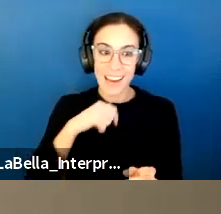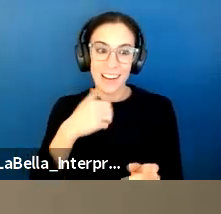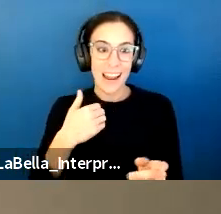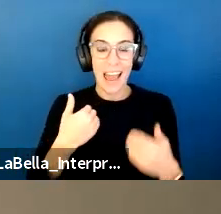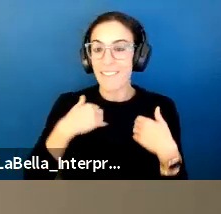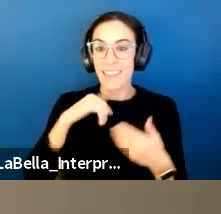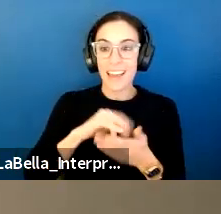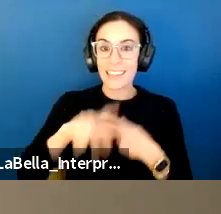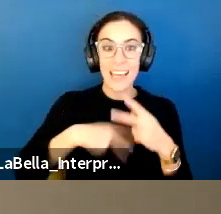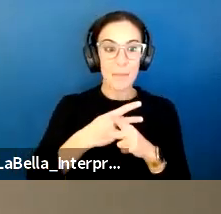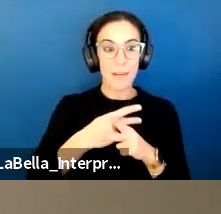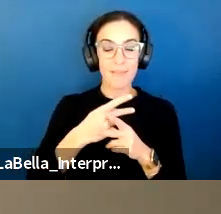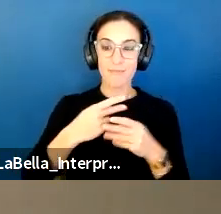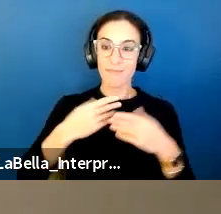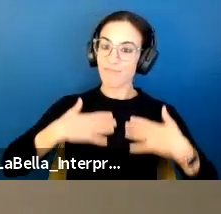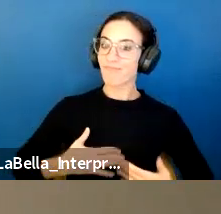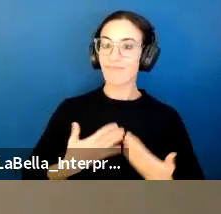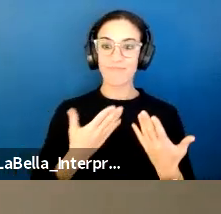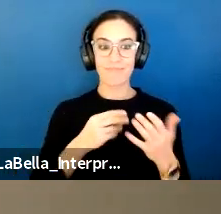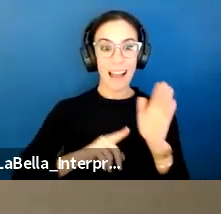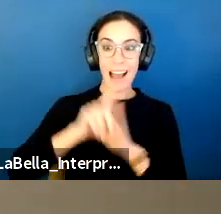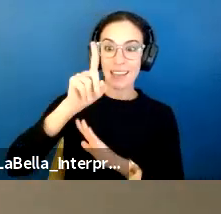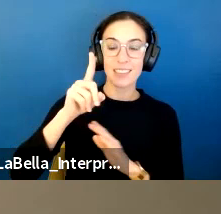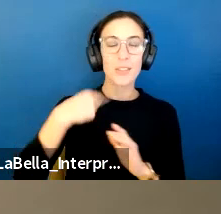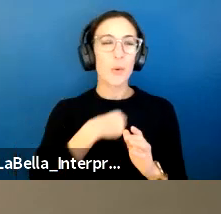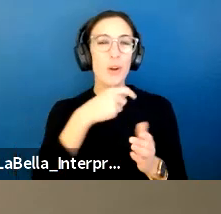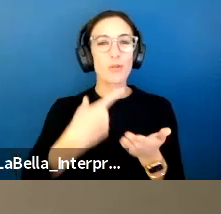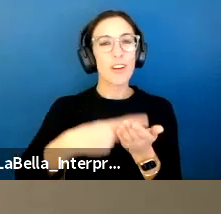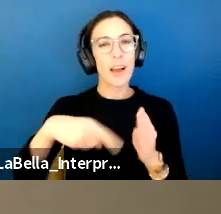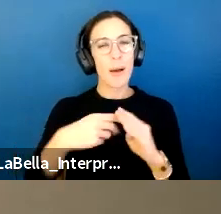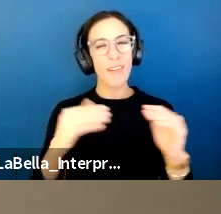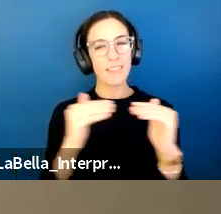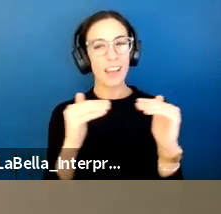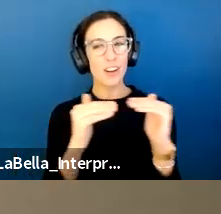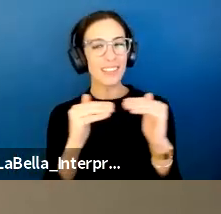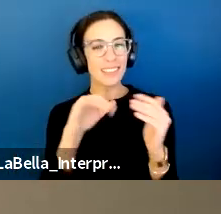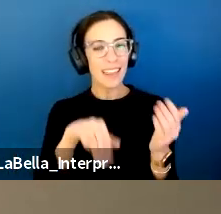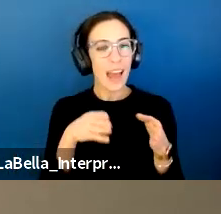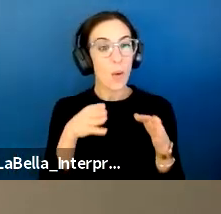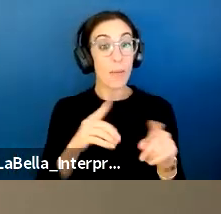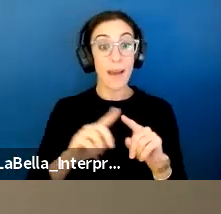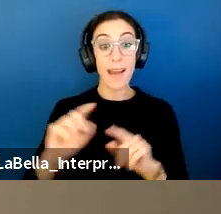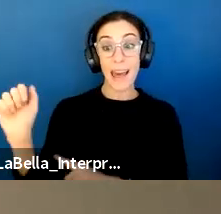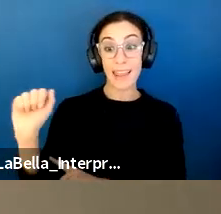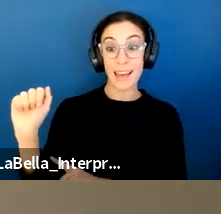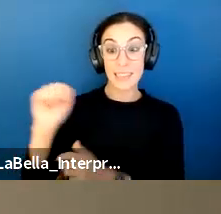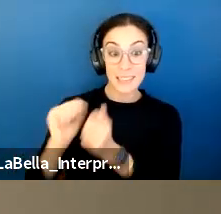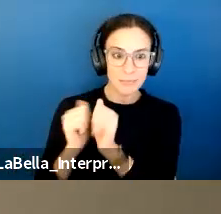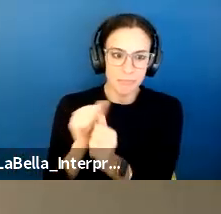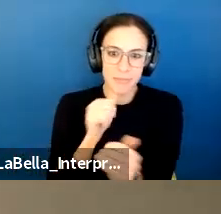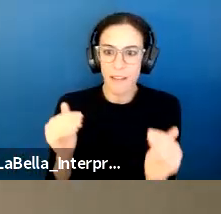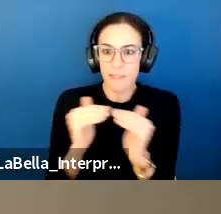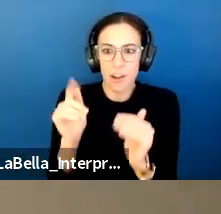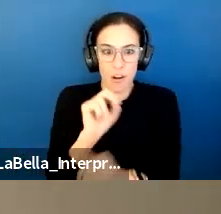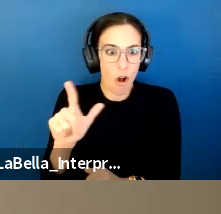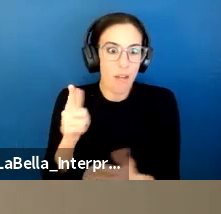we don't talk about fairness often in that way, but athletics is not fair at all in terms of one may